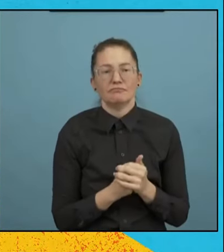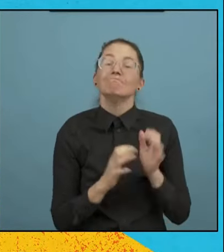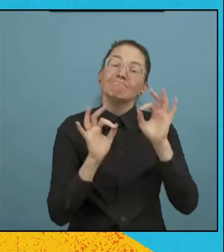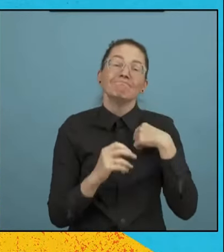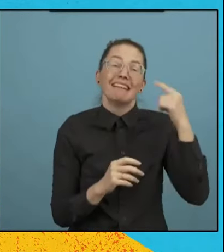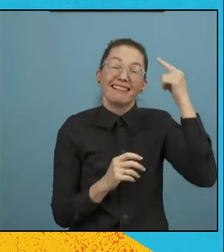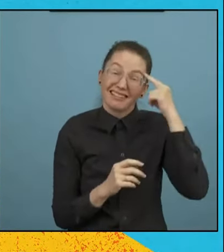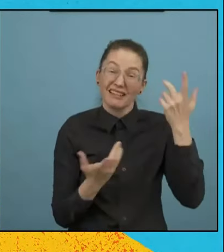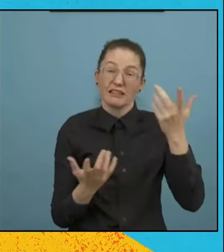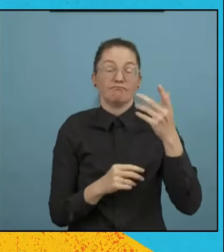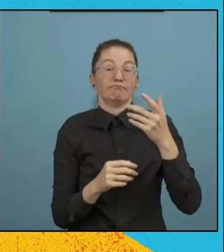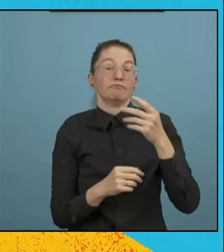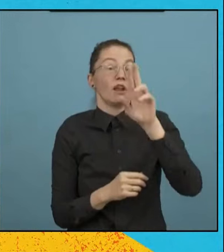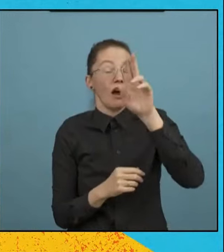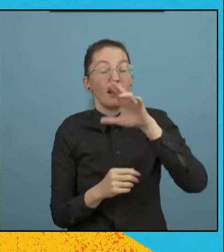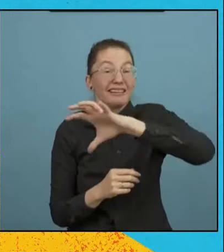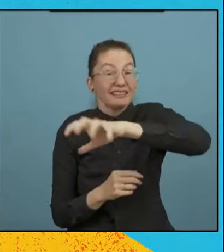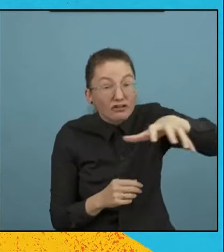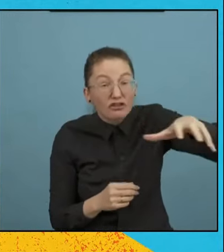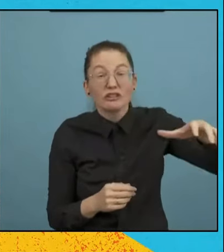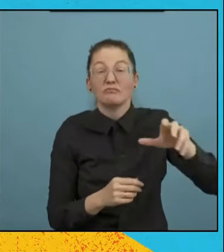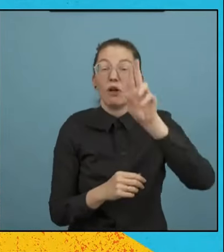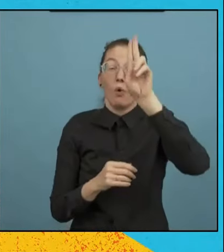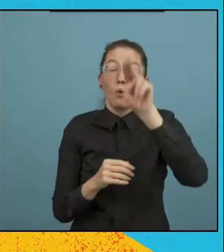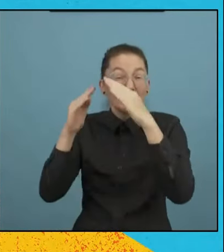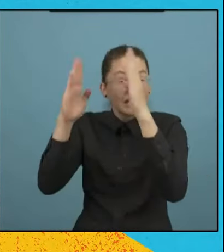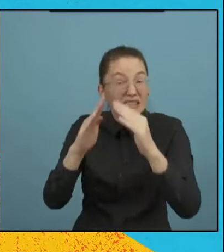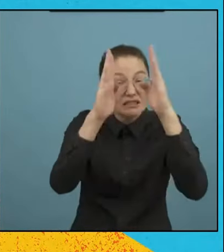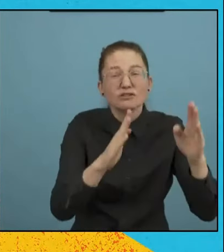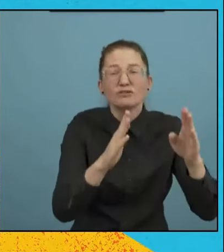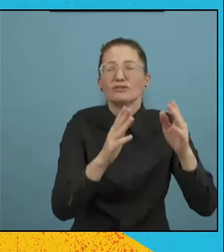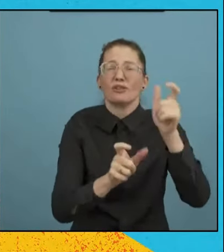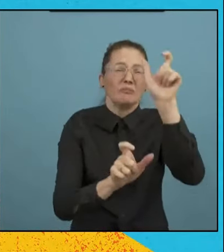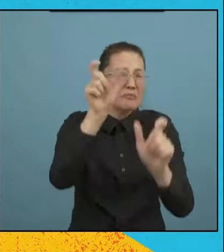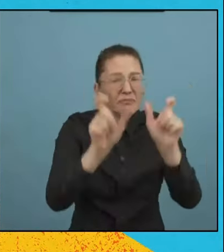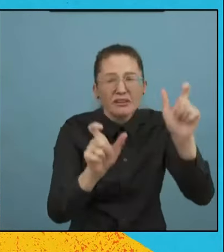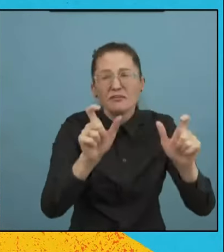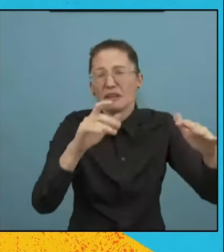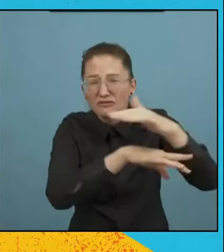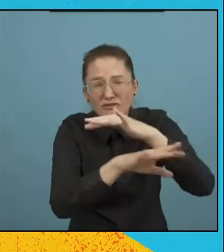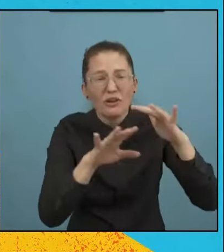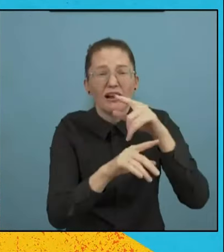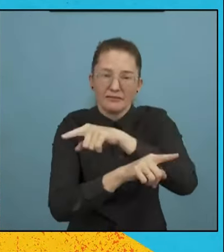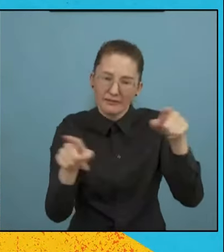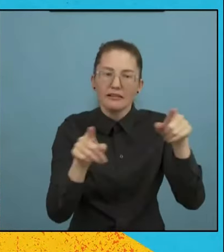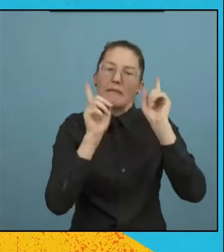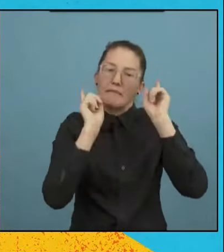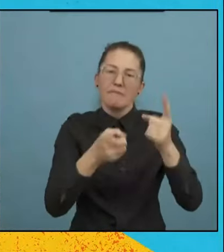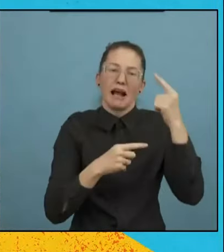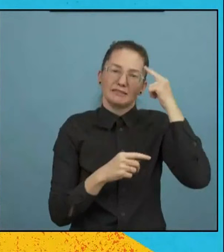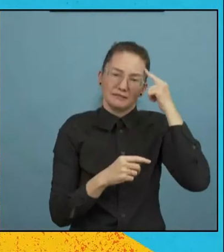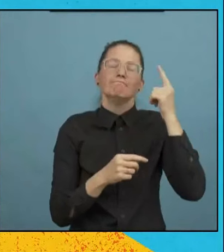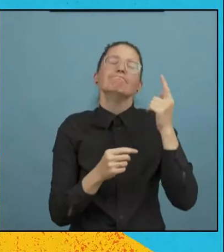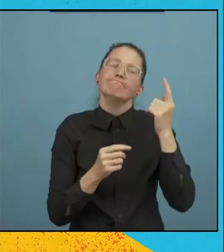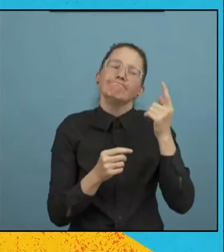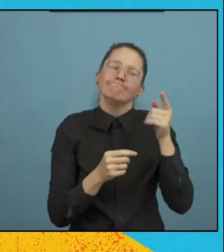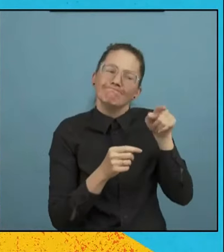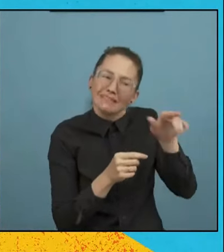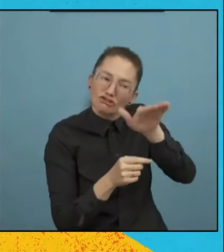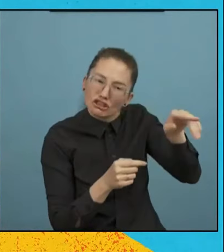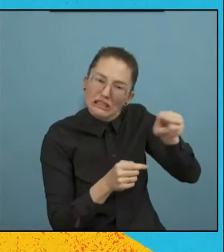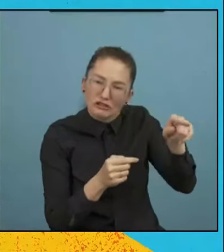leaders. So, thank you, Chairman. My apologies there from Egypt. Thank you. And I think, you make a